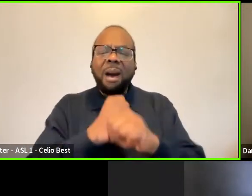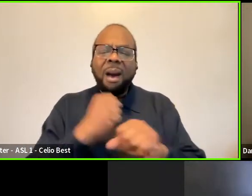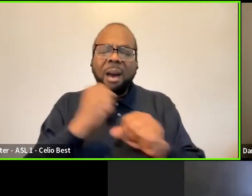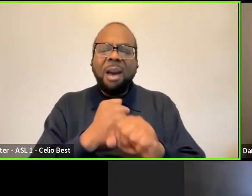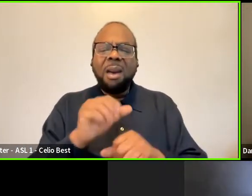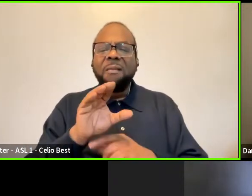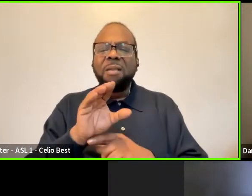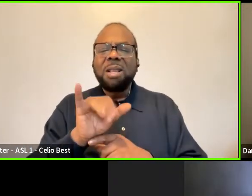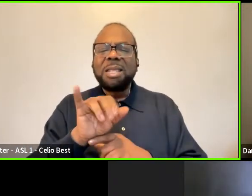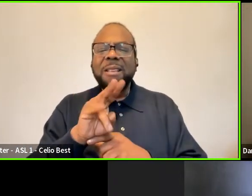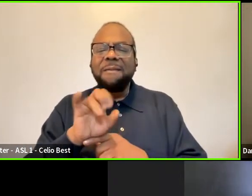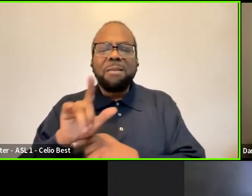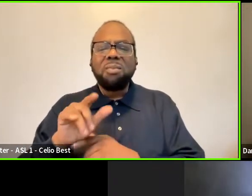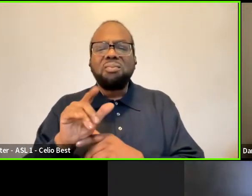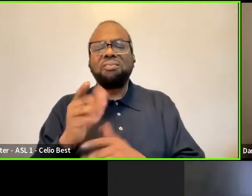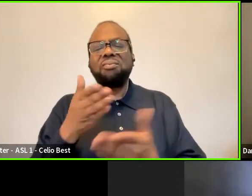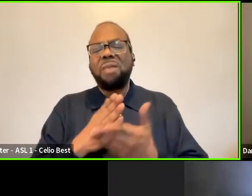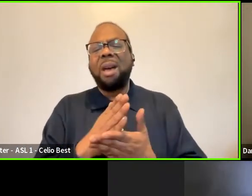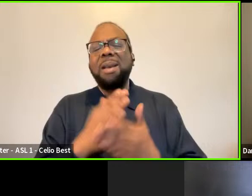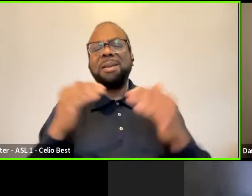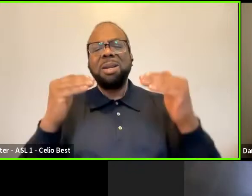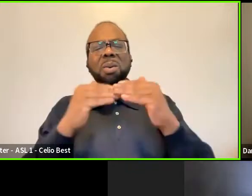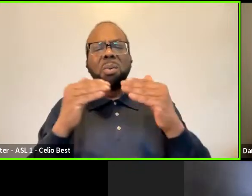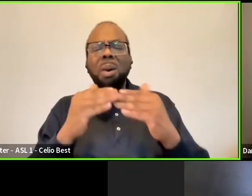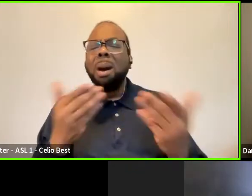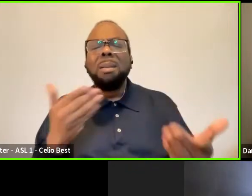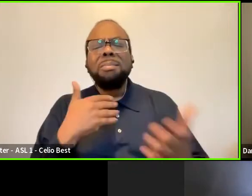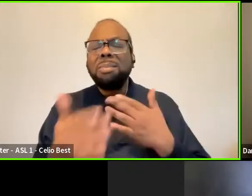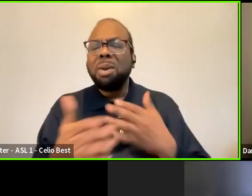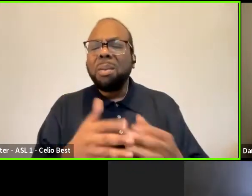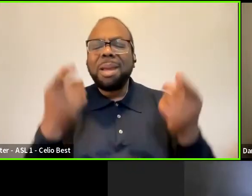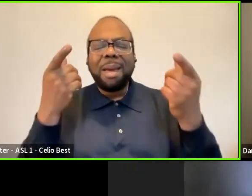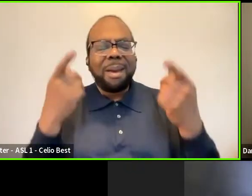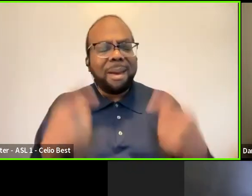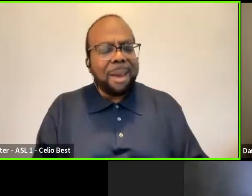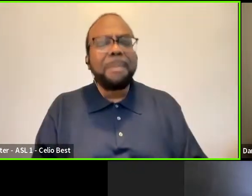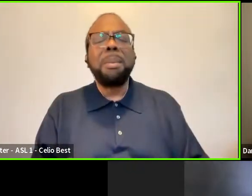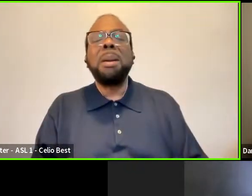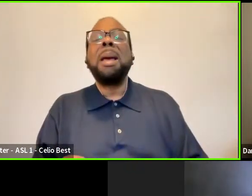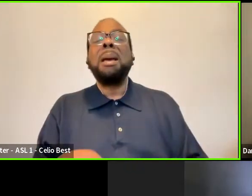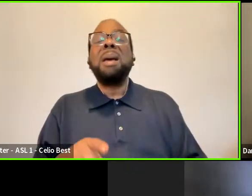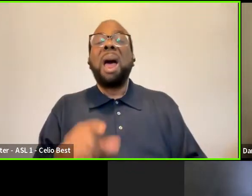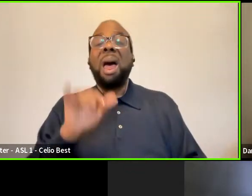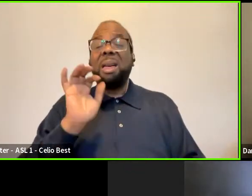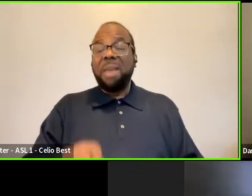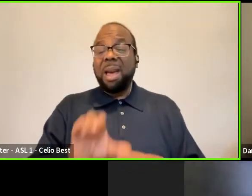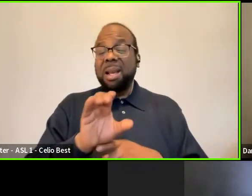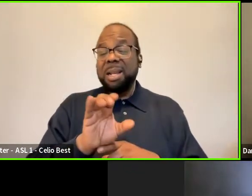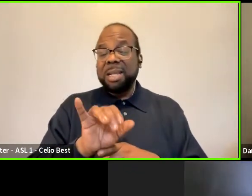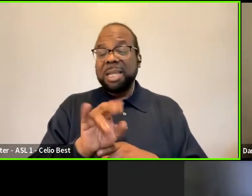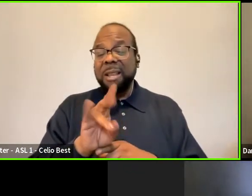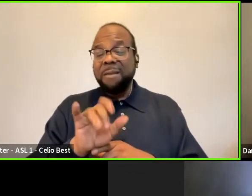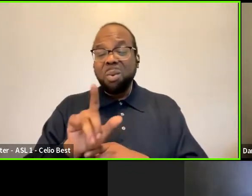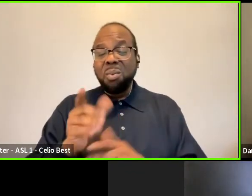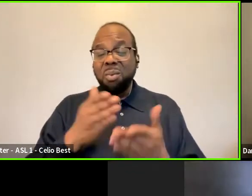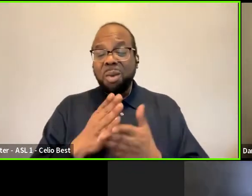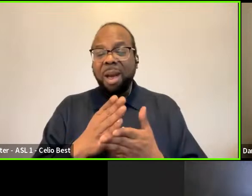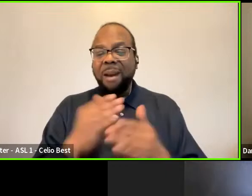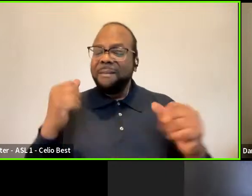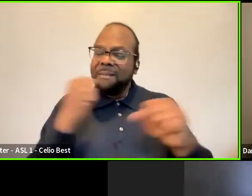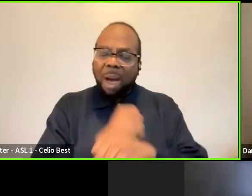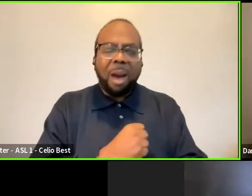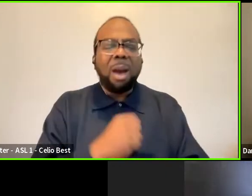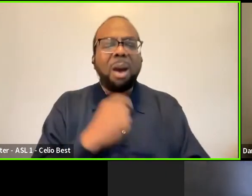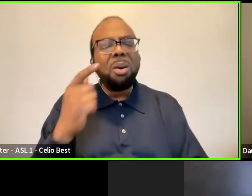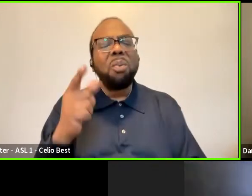equality for everyone, no matter what their ethnicity may have been. That civil rights fight now is at our doorstep. That